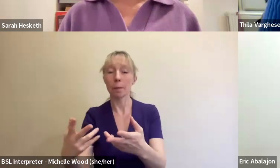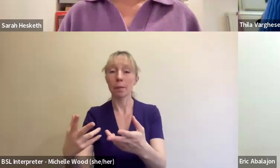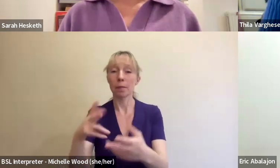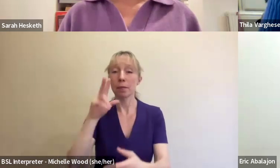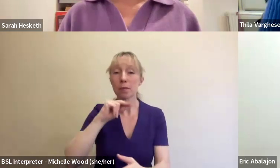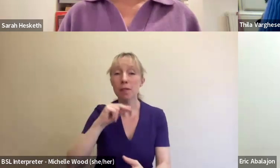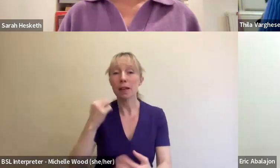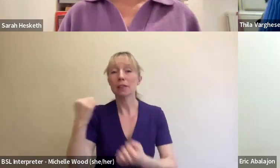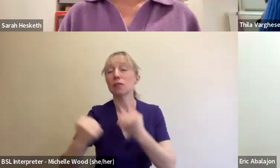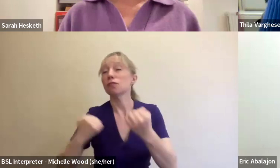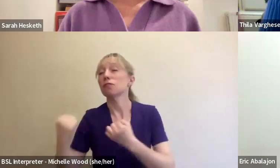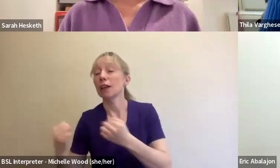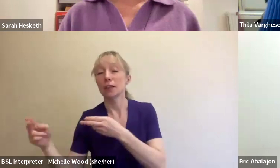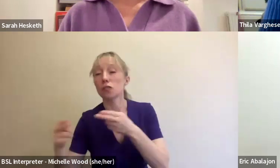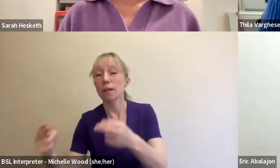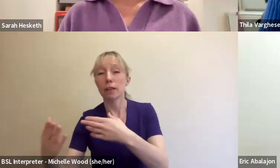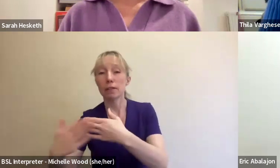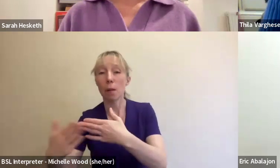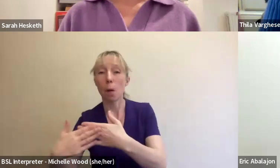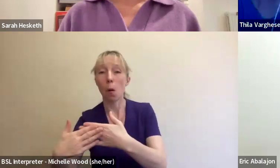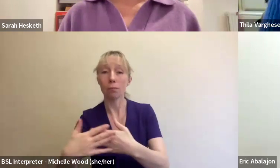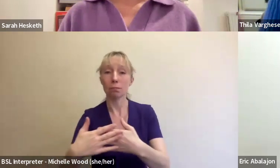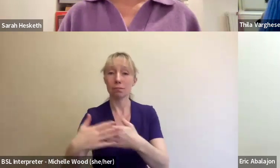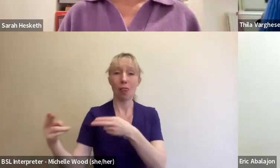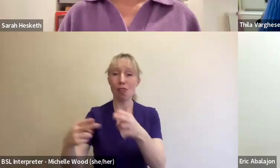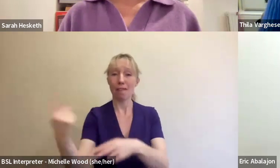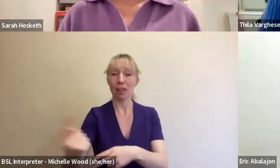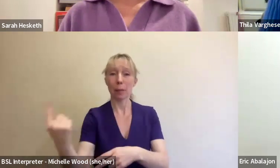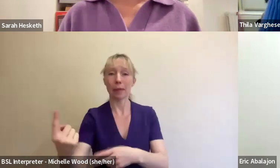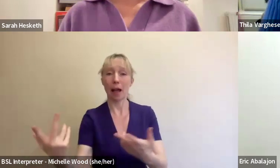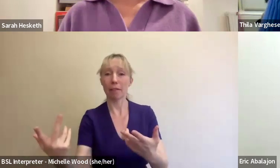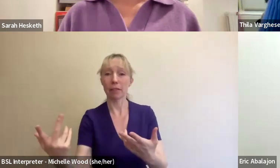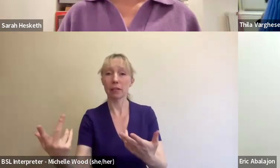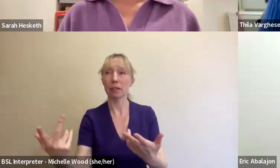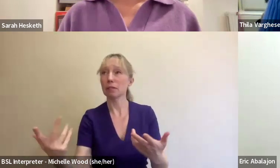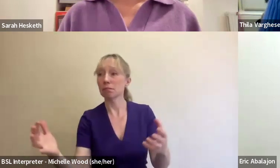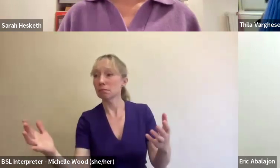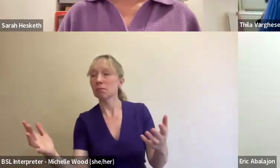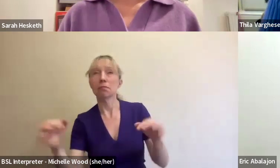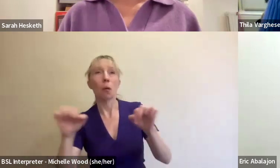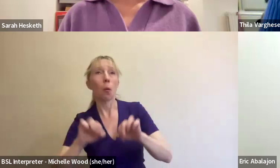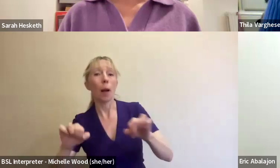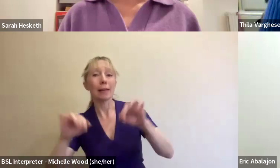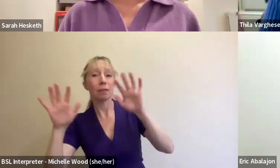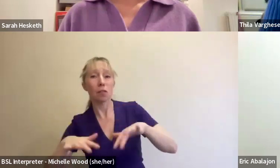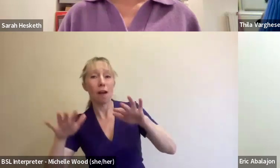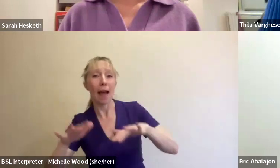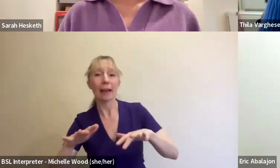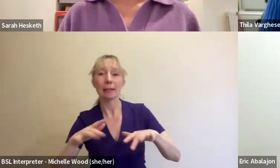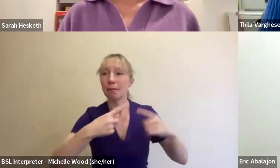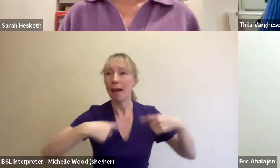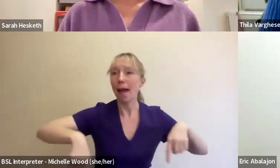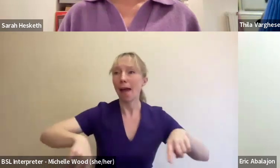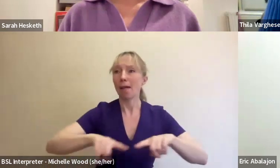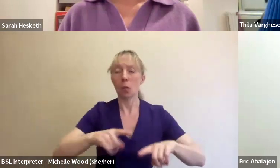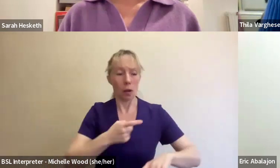more water, but they are waiting for the rain. While everyone anxiously waits for fresh water, the gravity